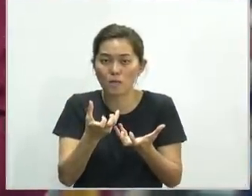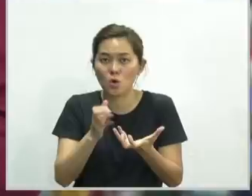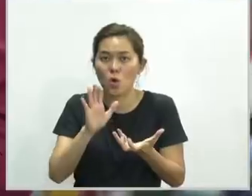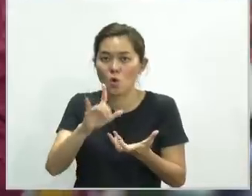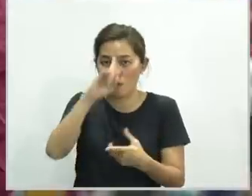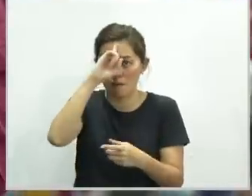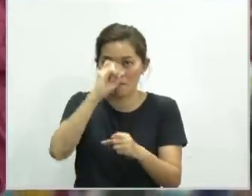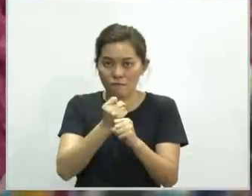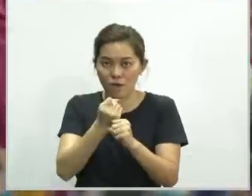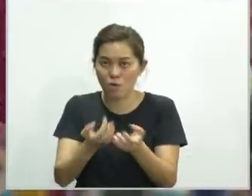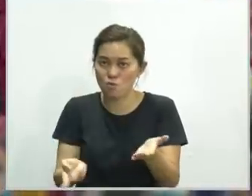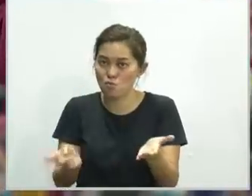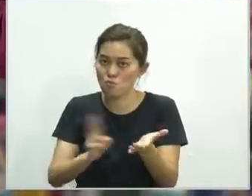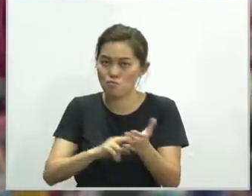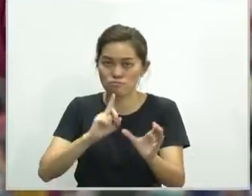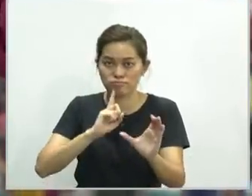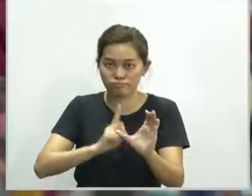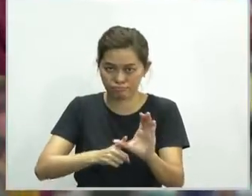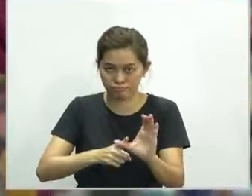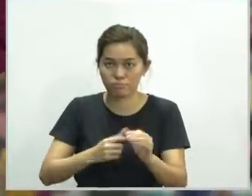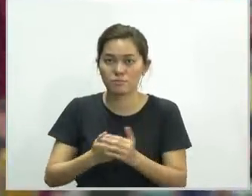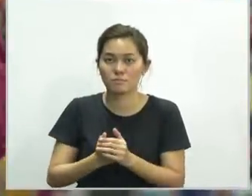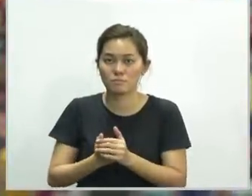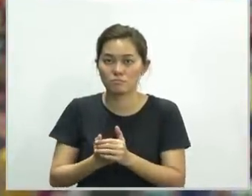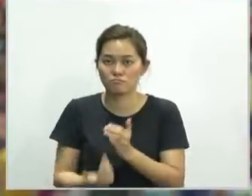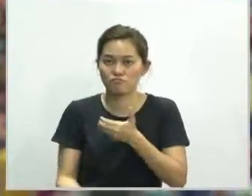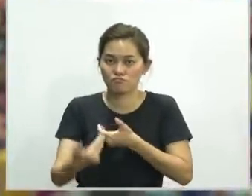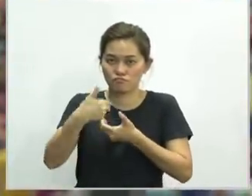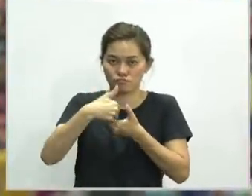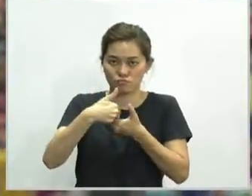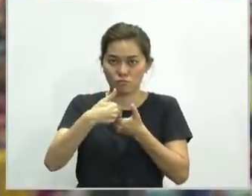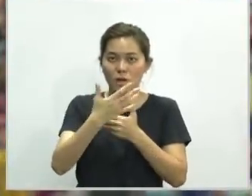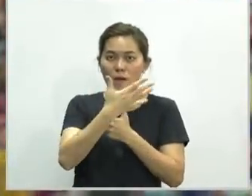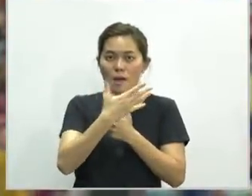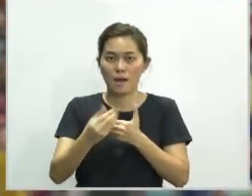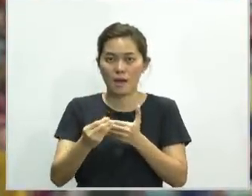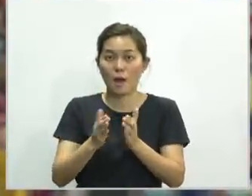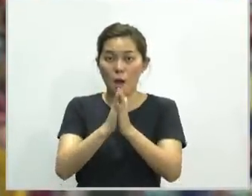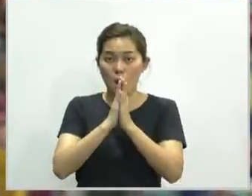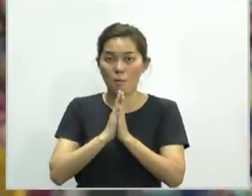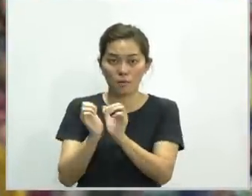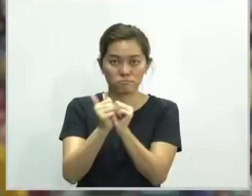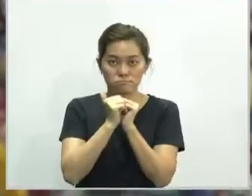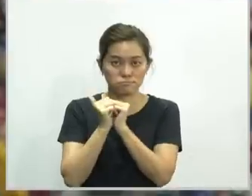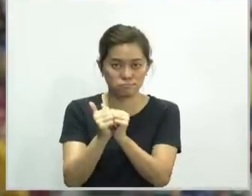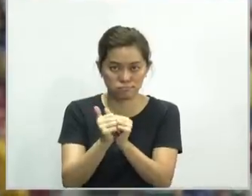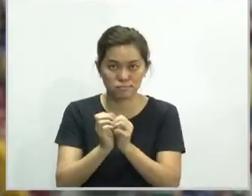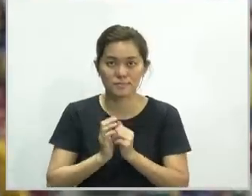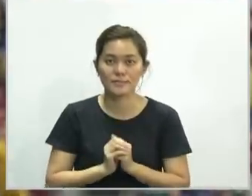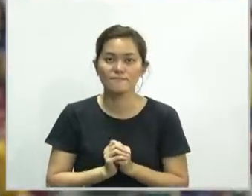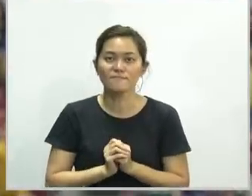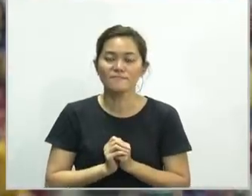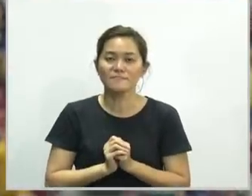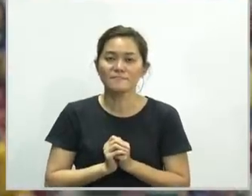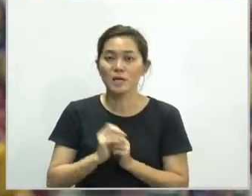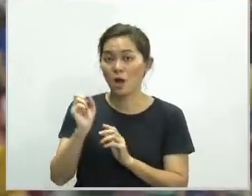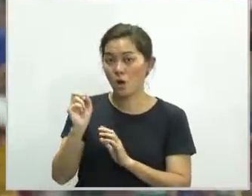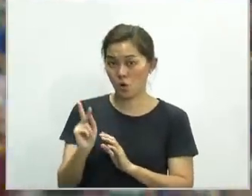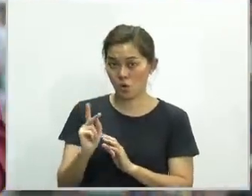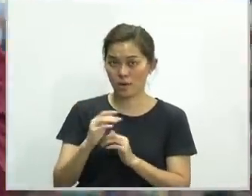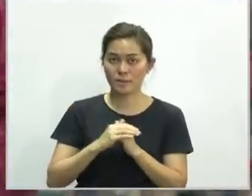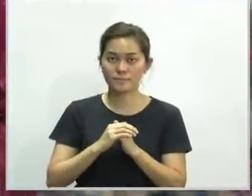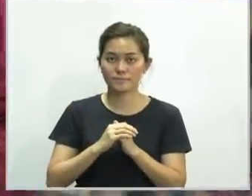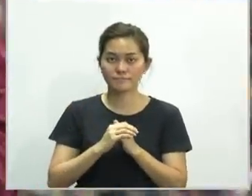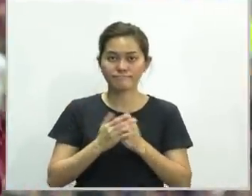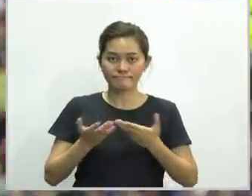faith, join in and pray the prayer with us. Okay, here's